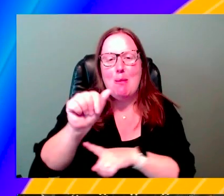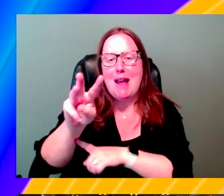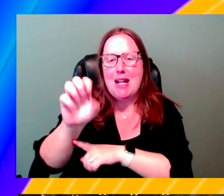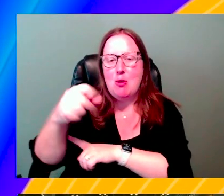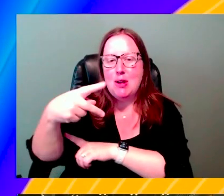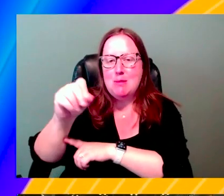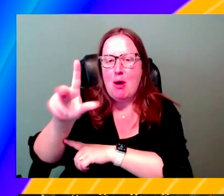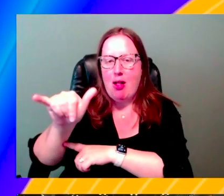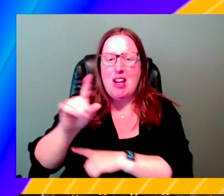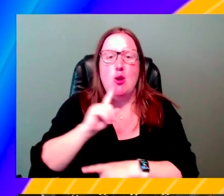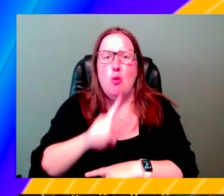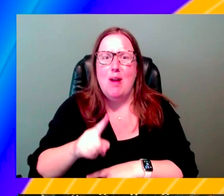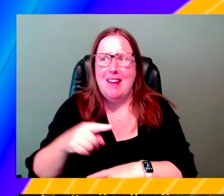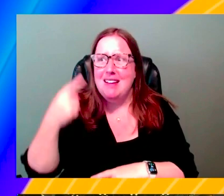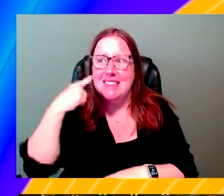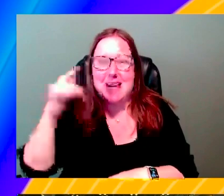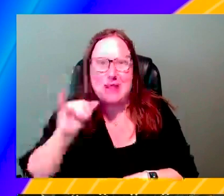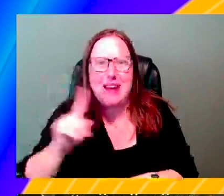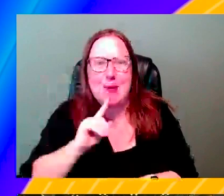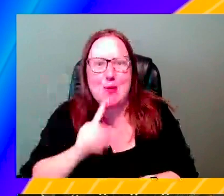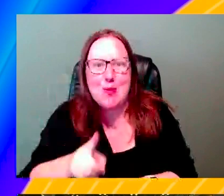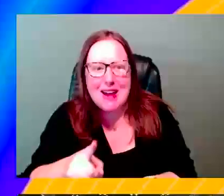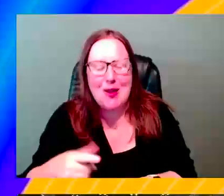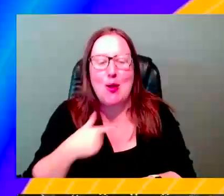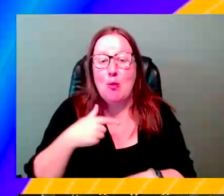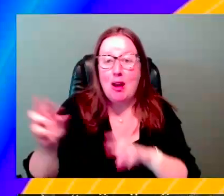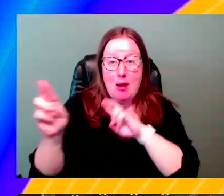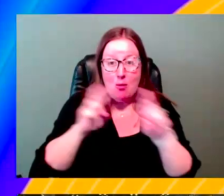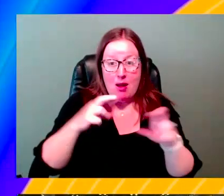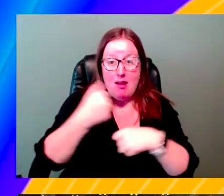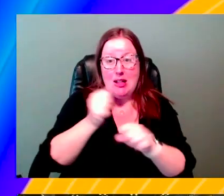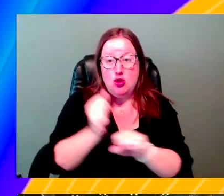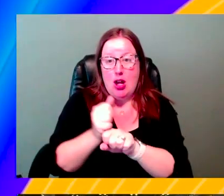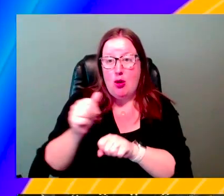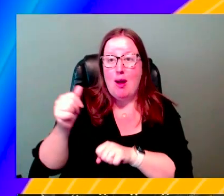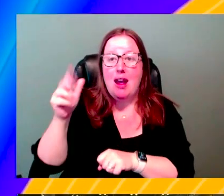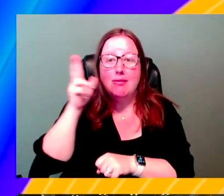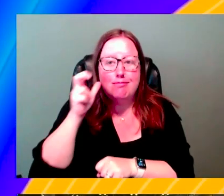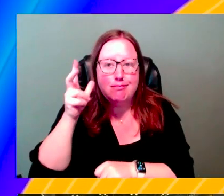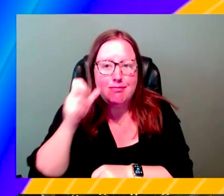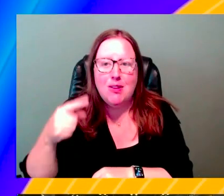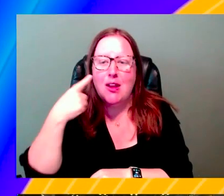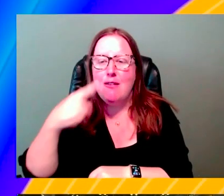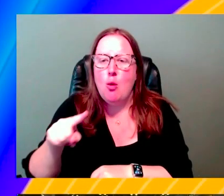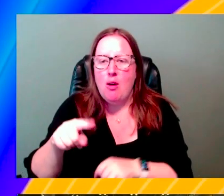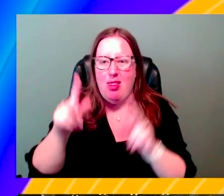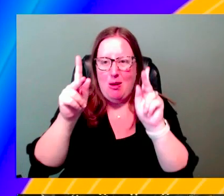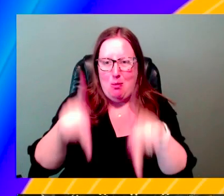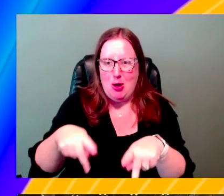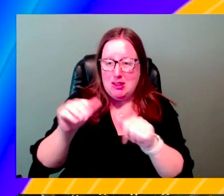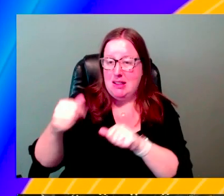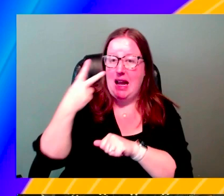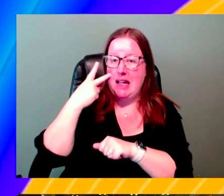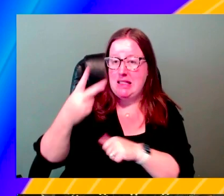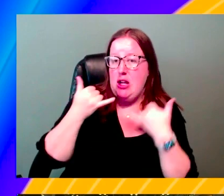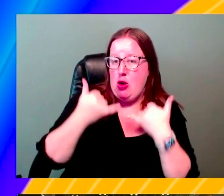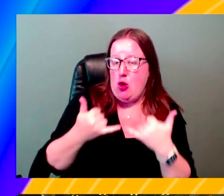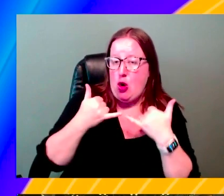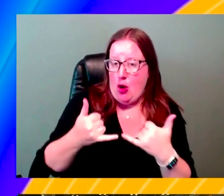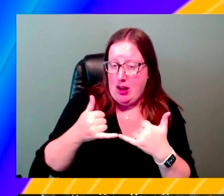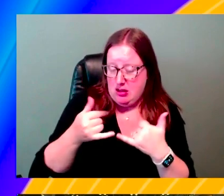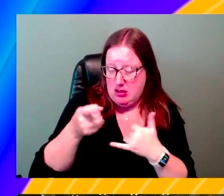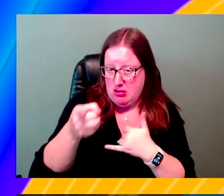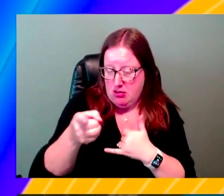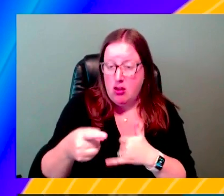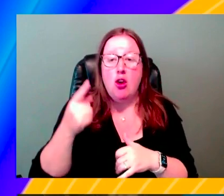incredibly real. And once I'm ready, I can go ahead and generate the audio for a given character or narrator, and then I can see all my existing audios here. And with a single click,